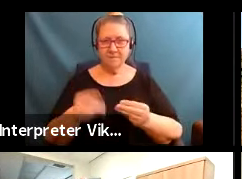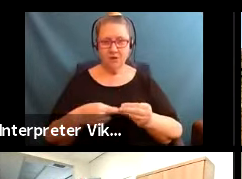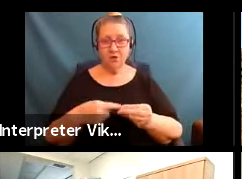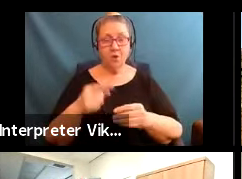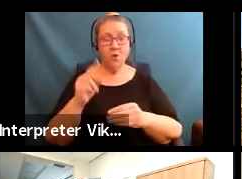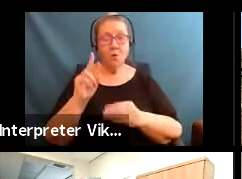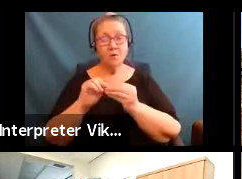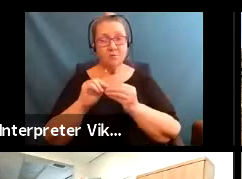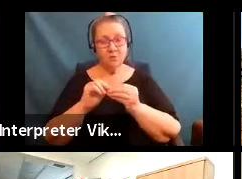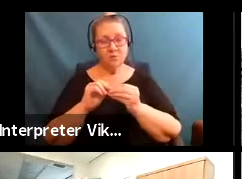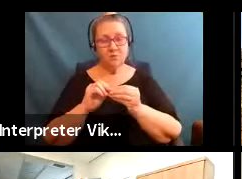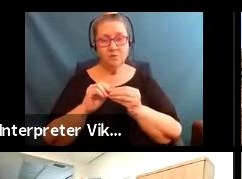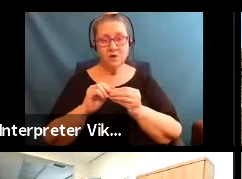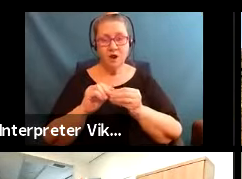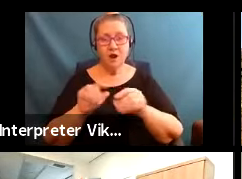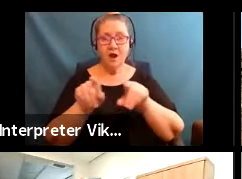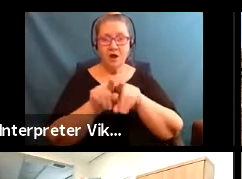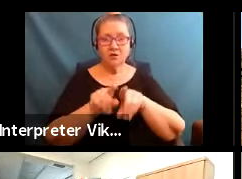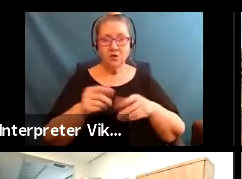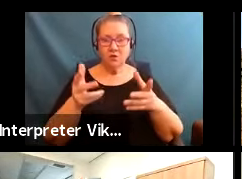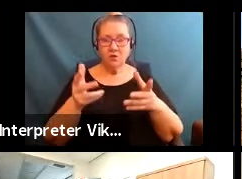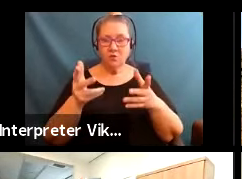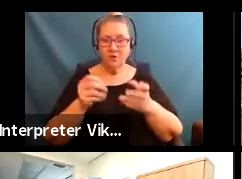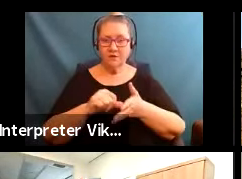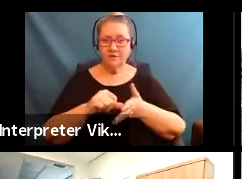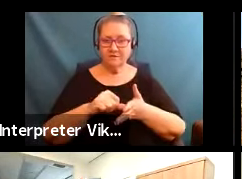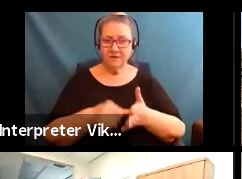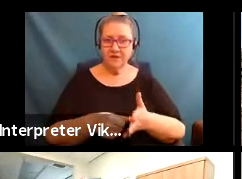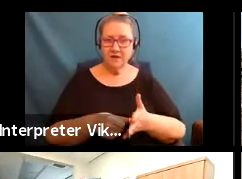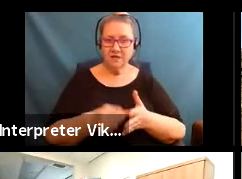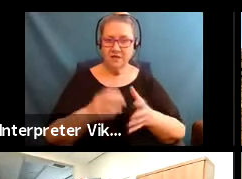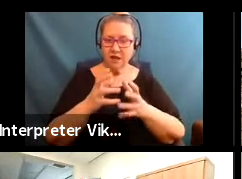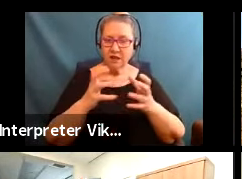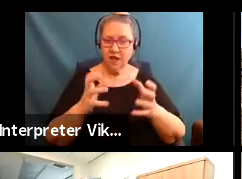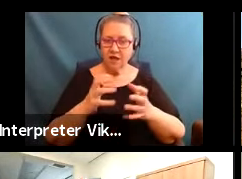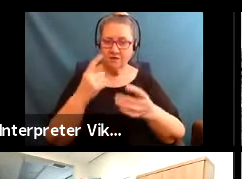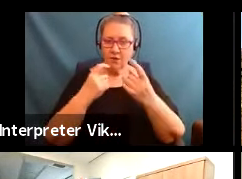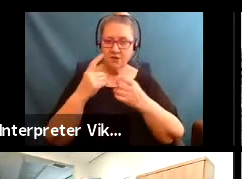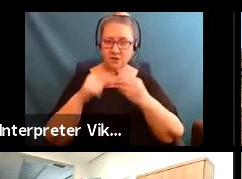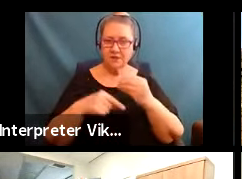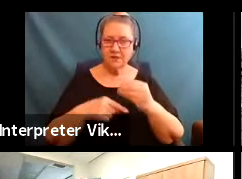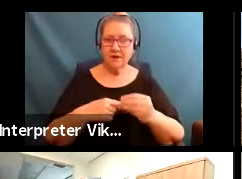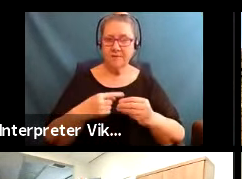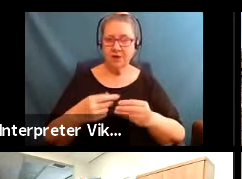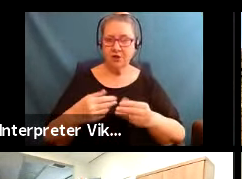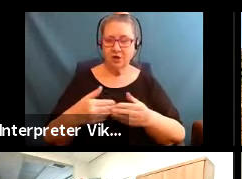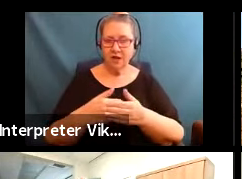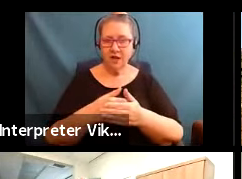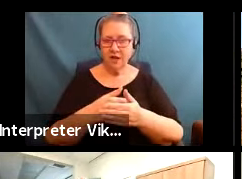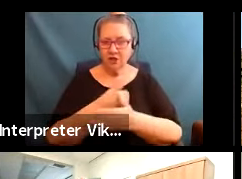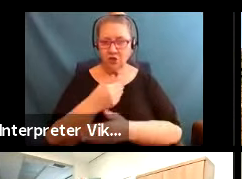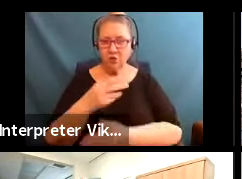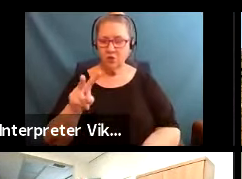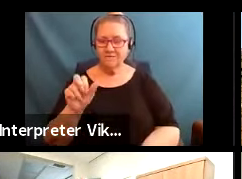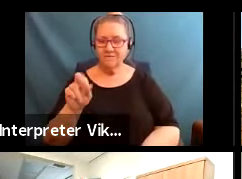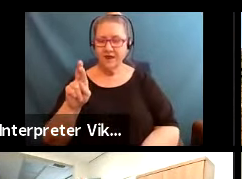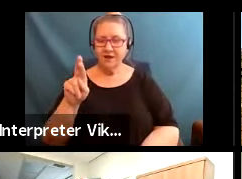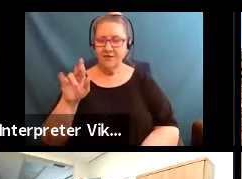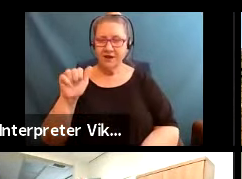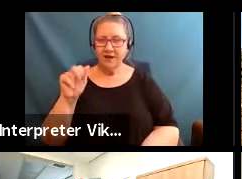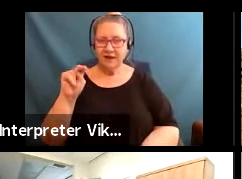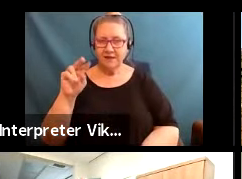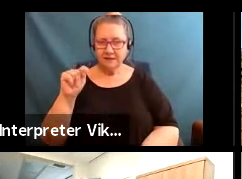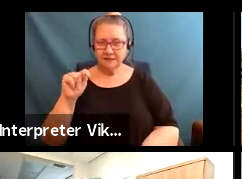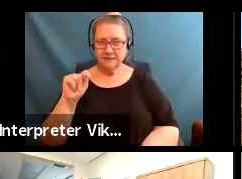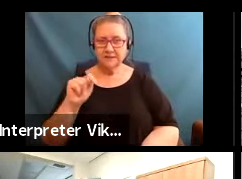last thing, I also do want to highlight, just there's been a lot of questions about a newer variant that has been noted here